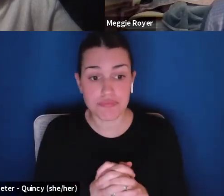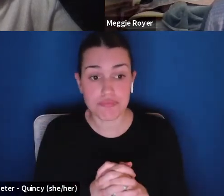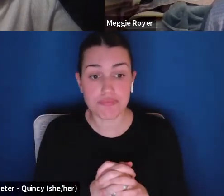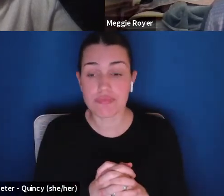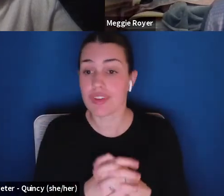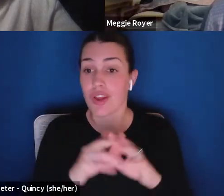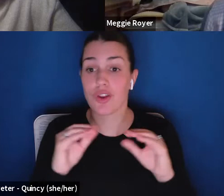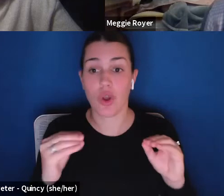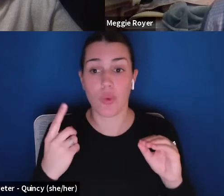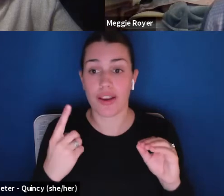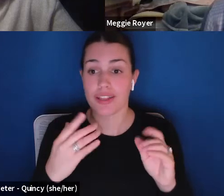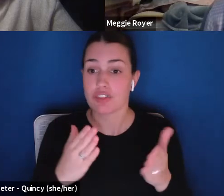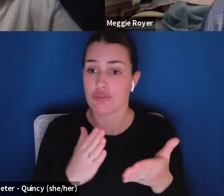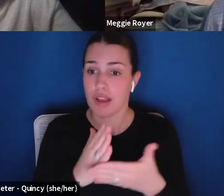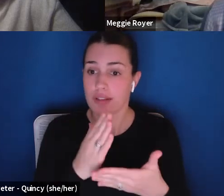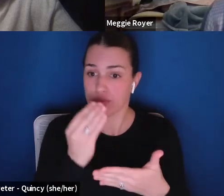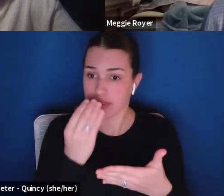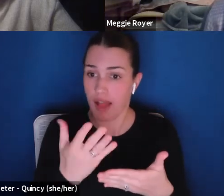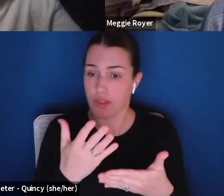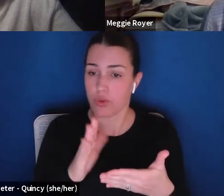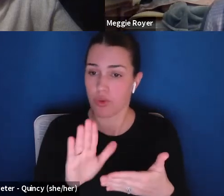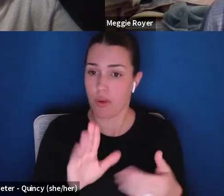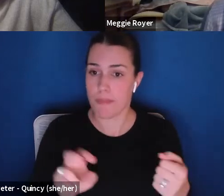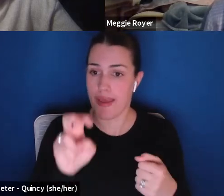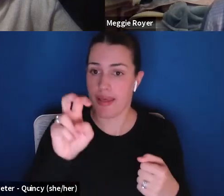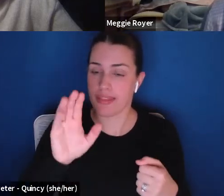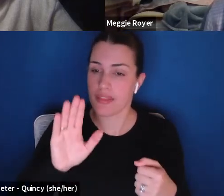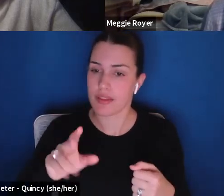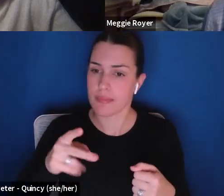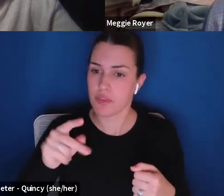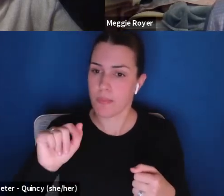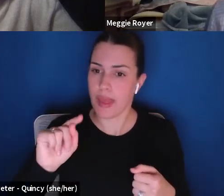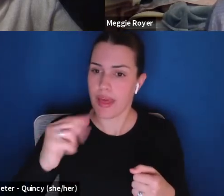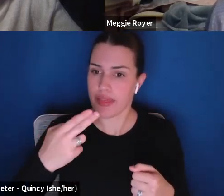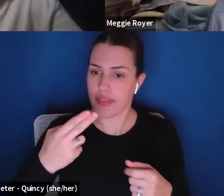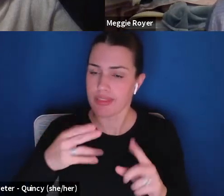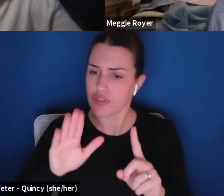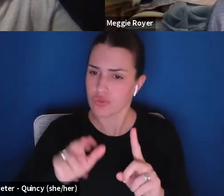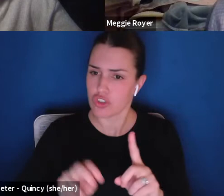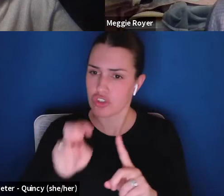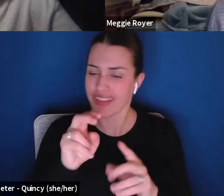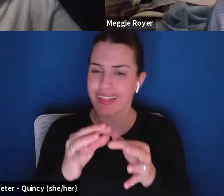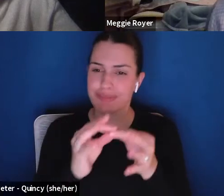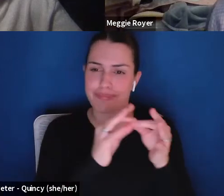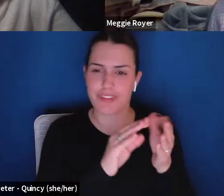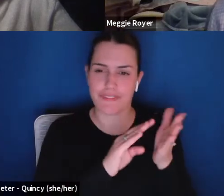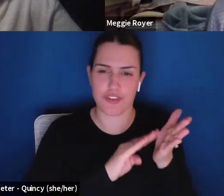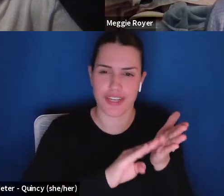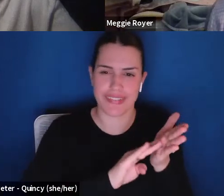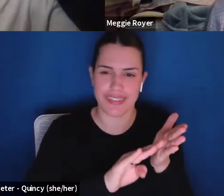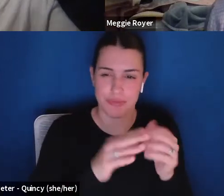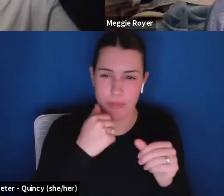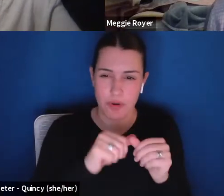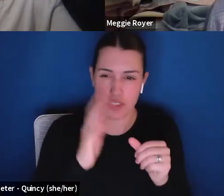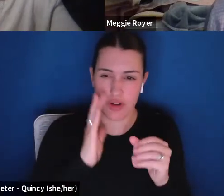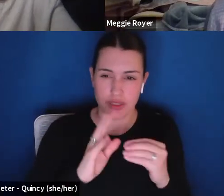nobody has the right to tell you what path you should take. This is your journey. And that ties back to the forgiveness that we talked about earlier. You